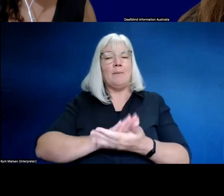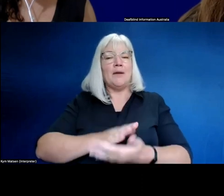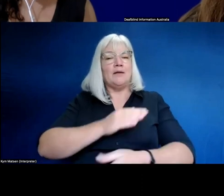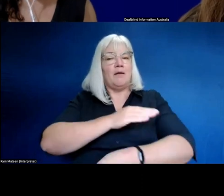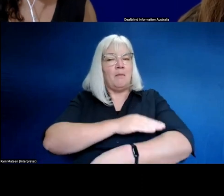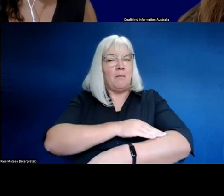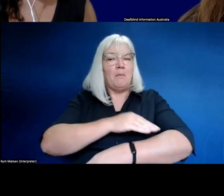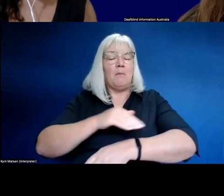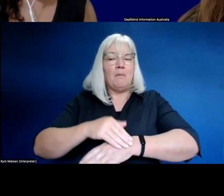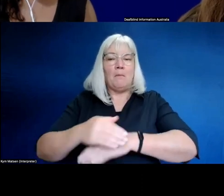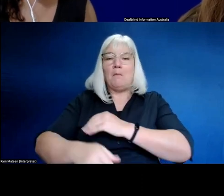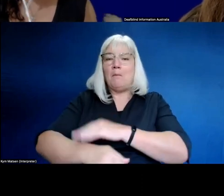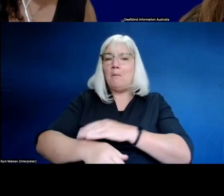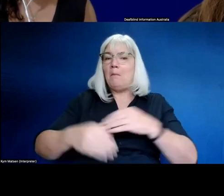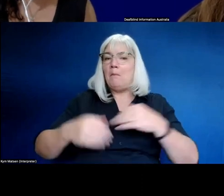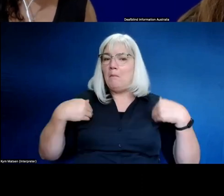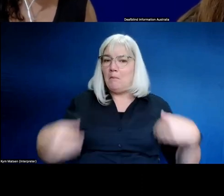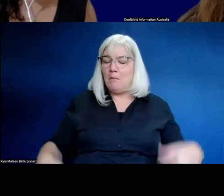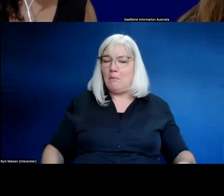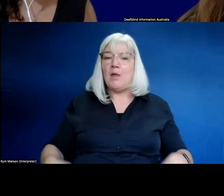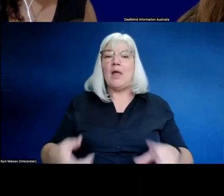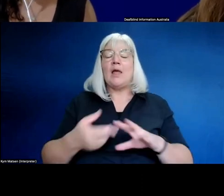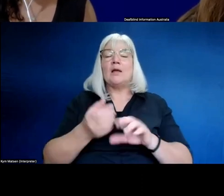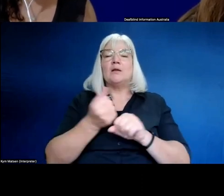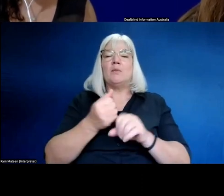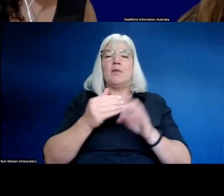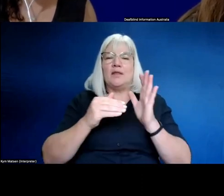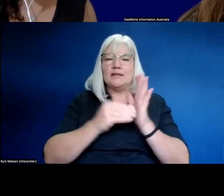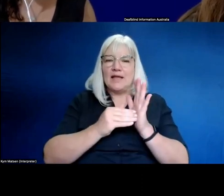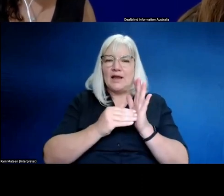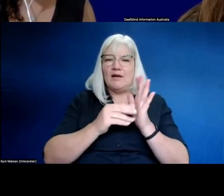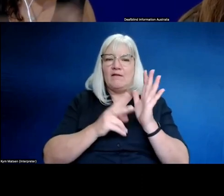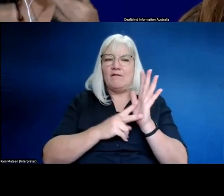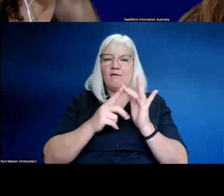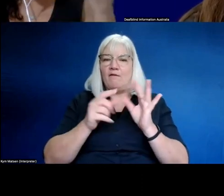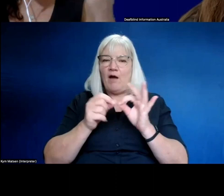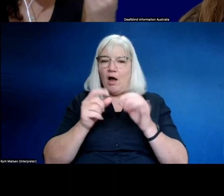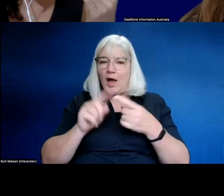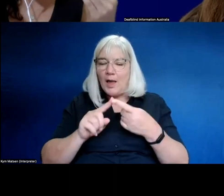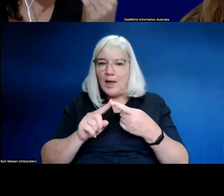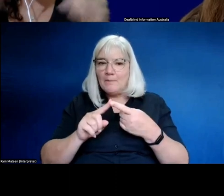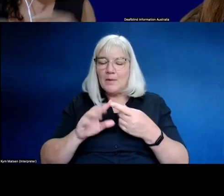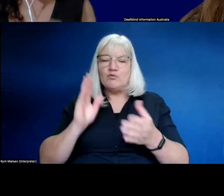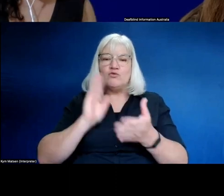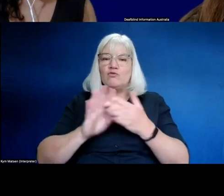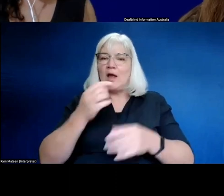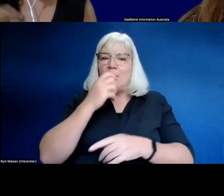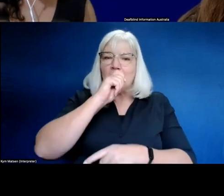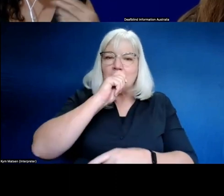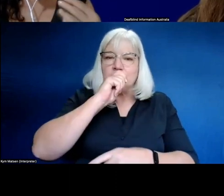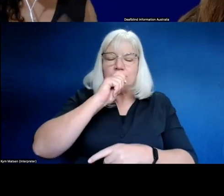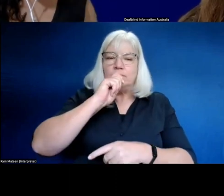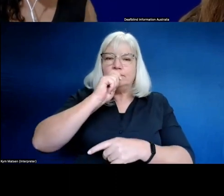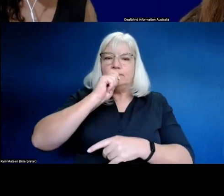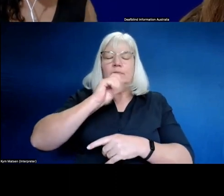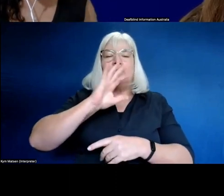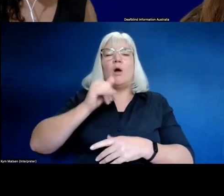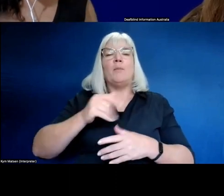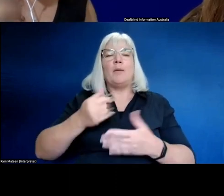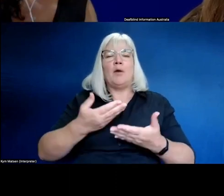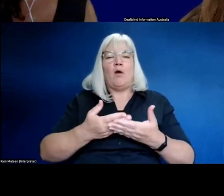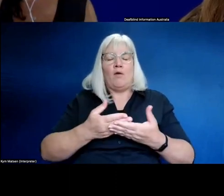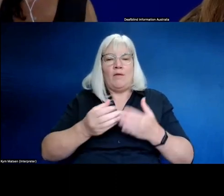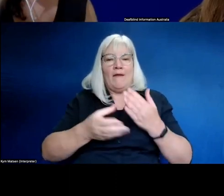objects. So for example, using the Z vibe on the hands and the feet before working up to the mouth in a predictable